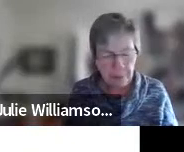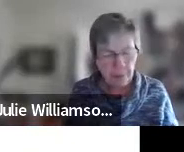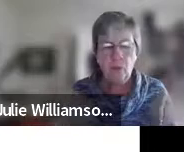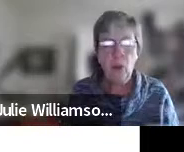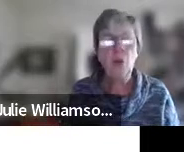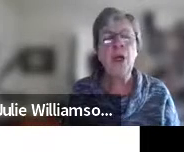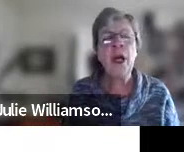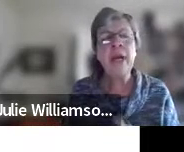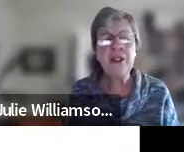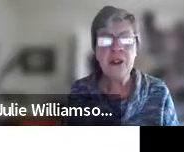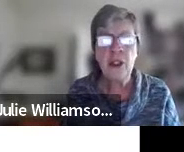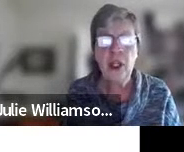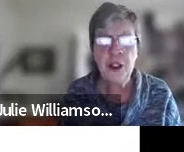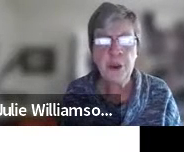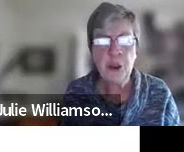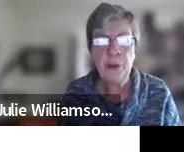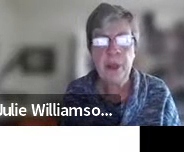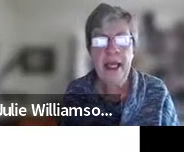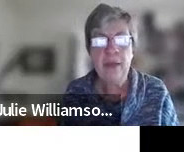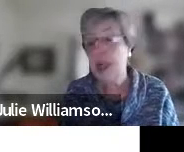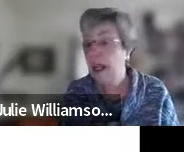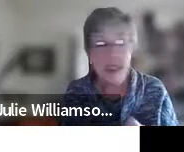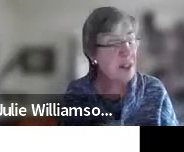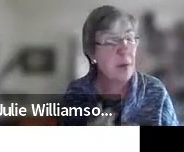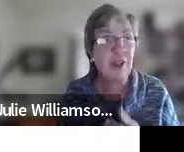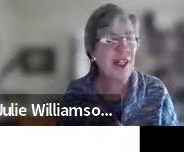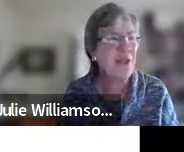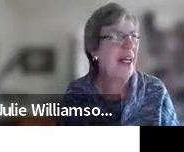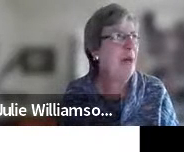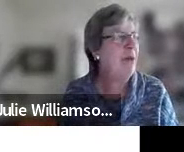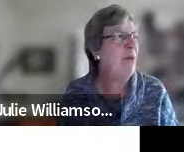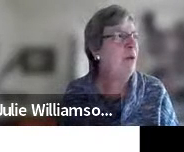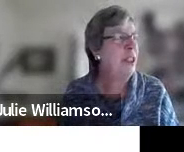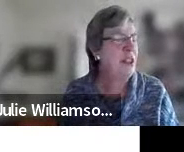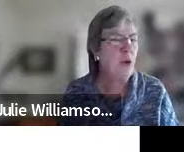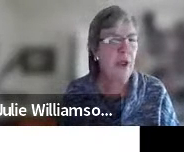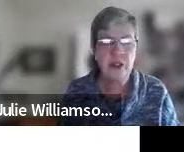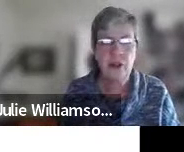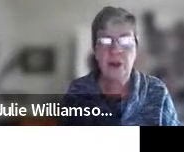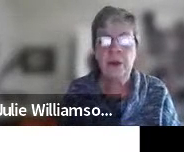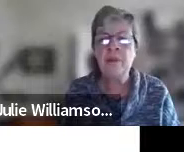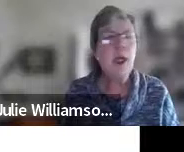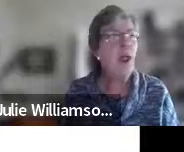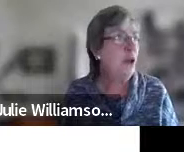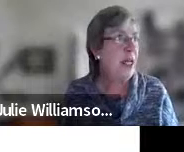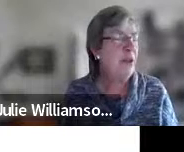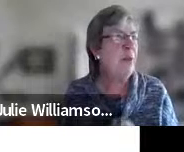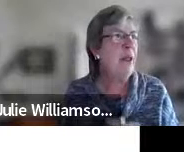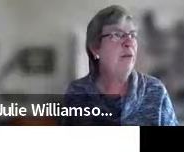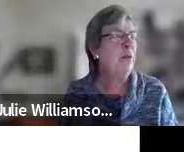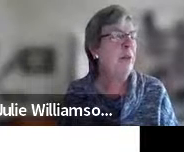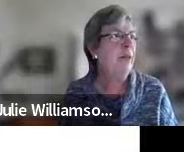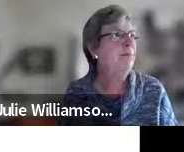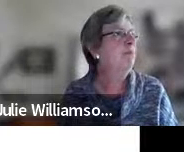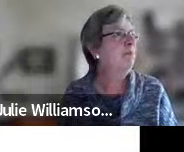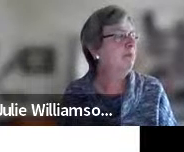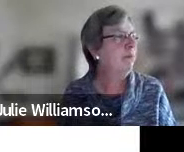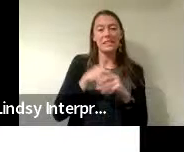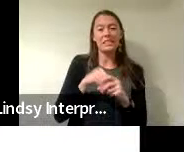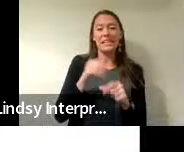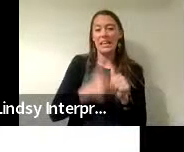minutes, we'll come back to the large group, and we're not going to summarize what happened, but we're just going to close out the meeting from